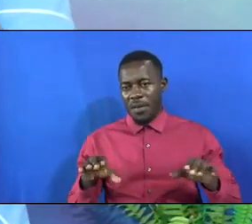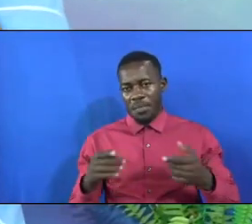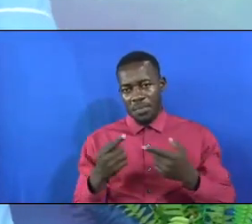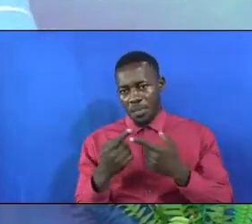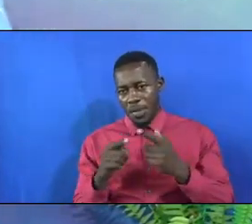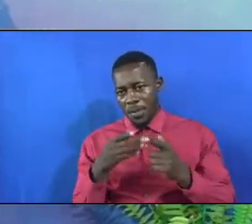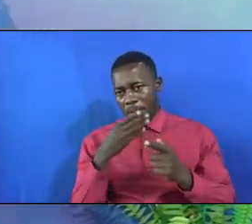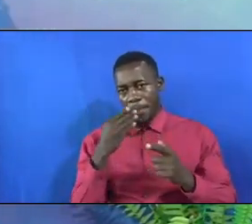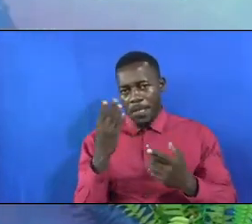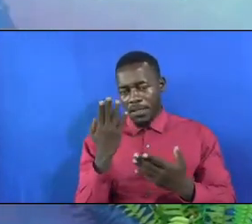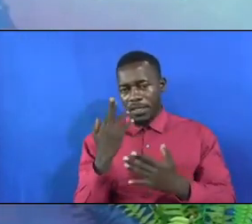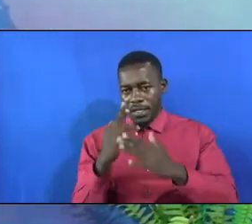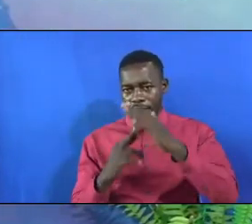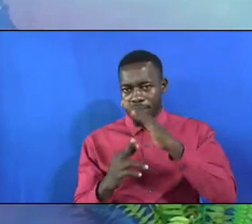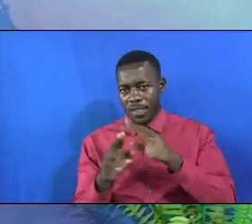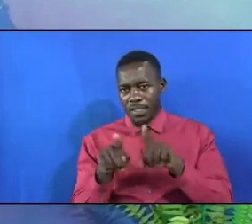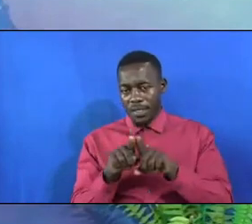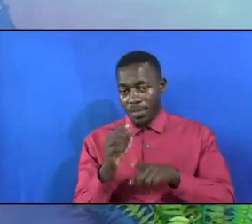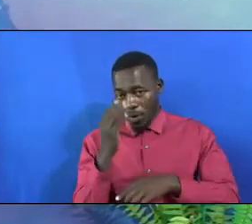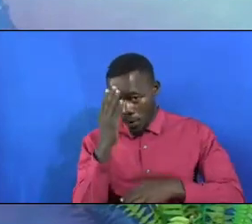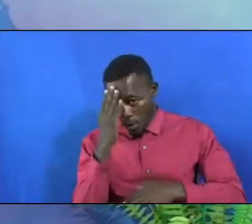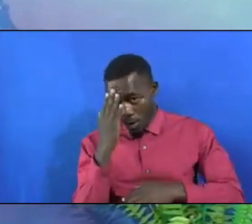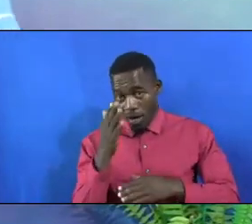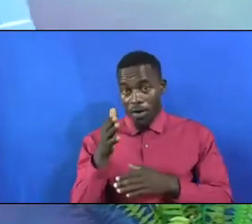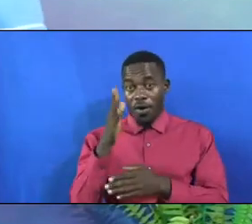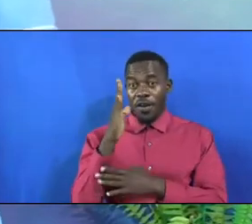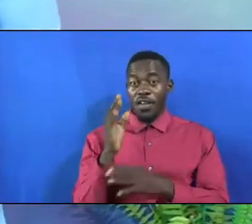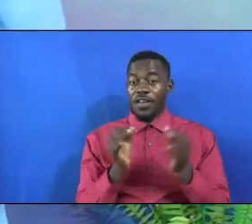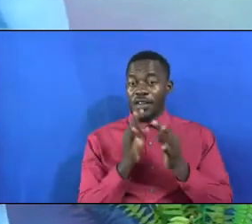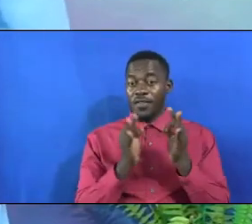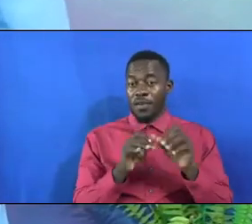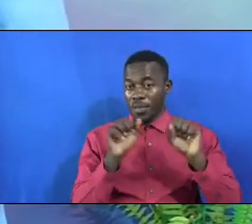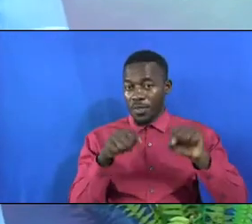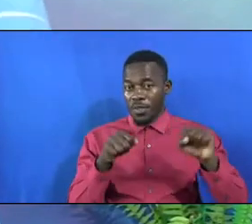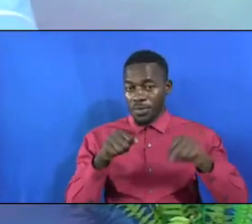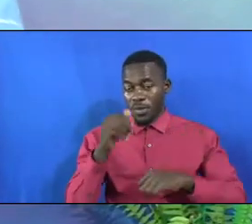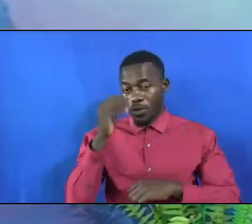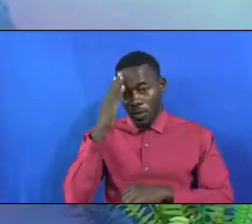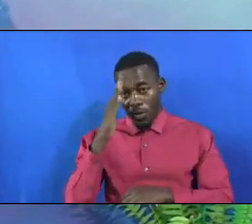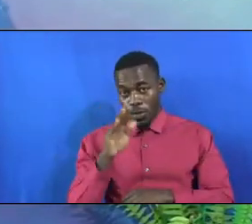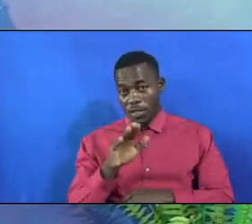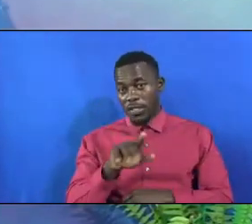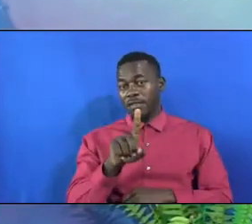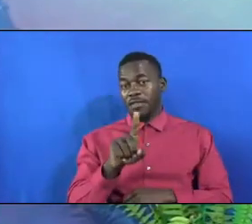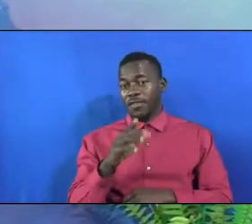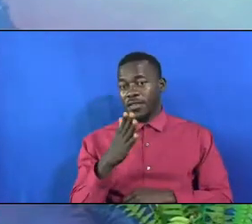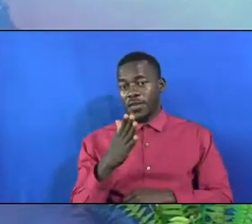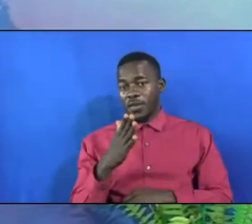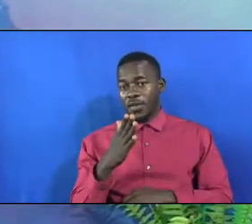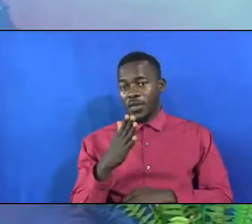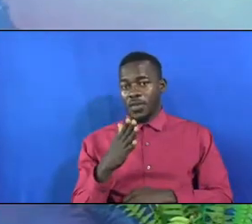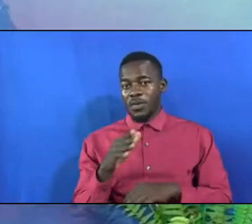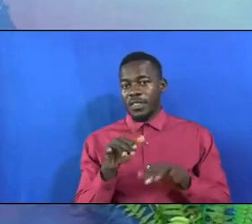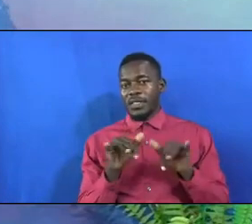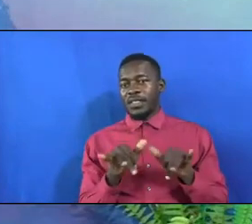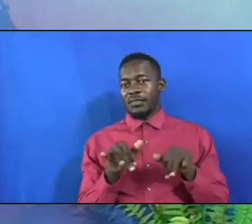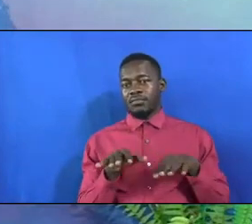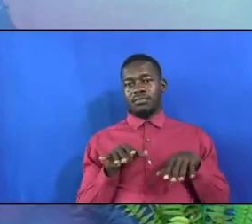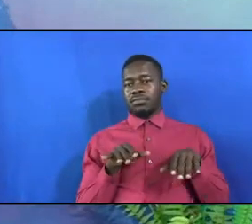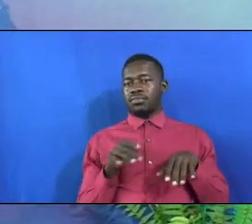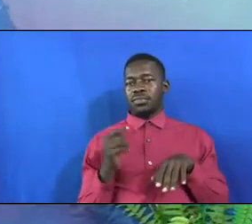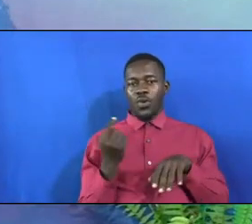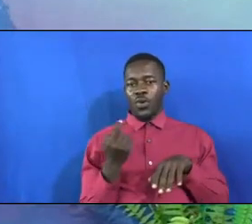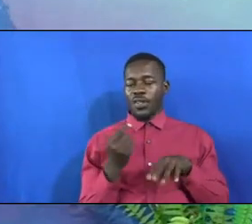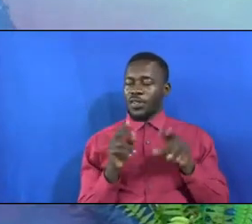So if you really can be able to separate yourself from the comfort that comes, you know, the